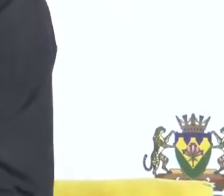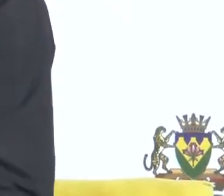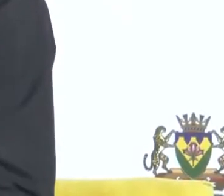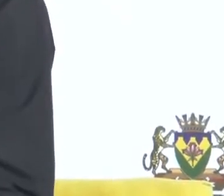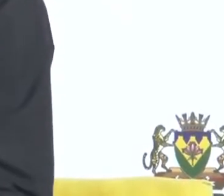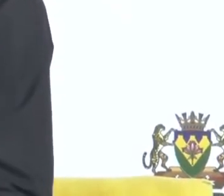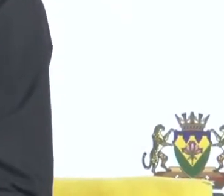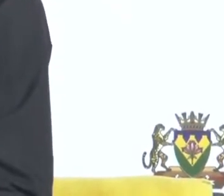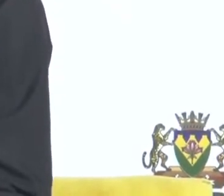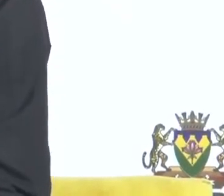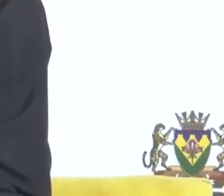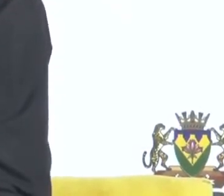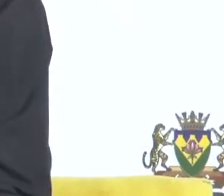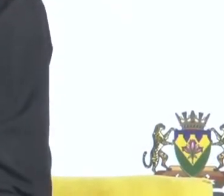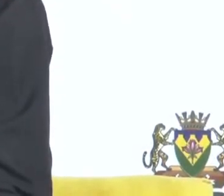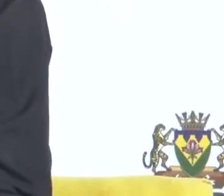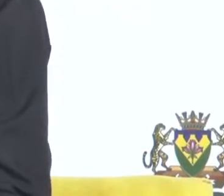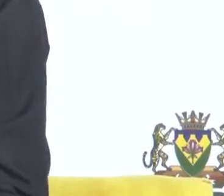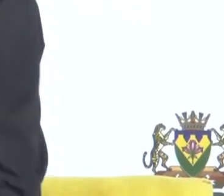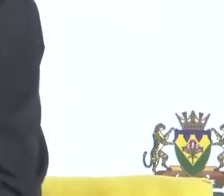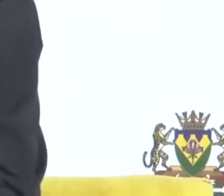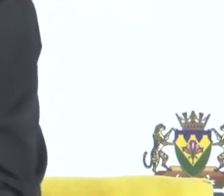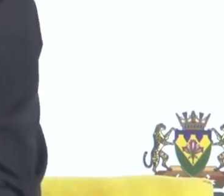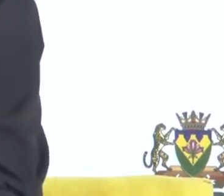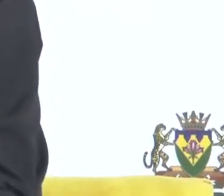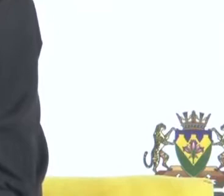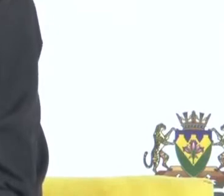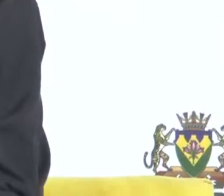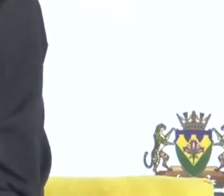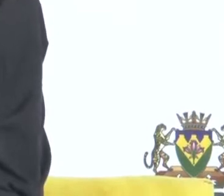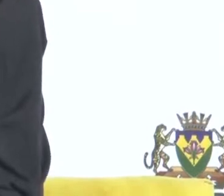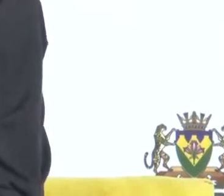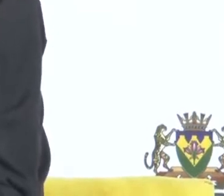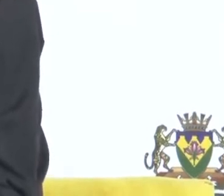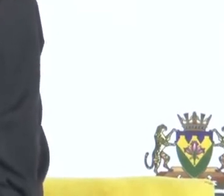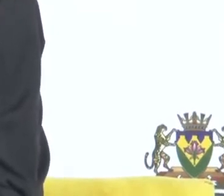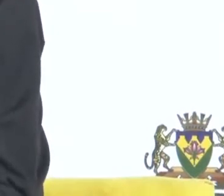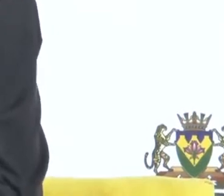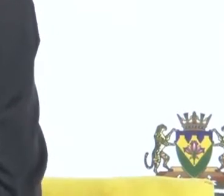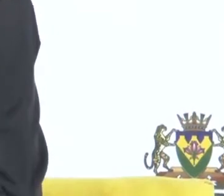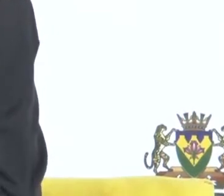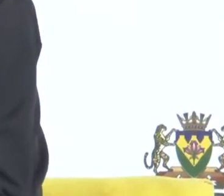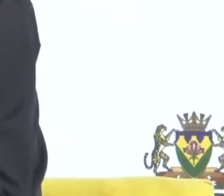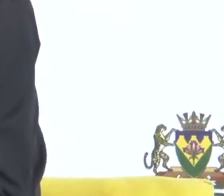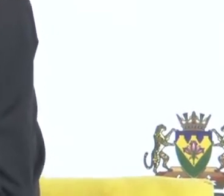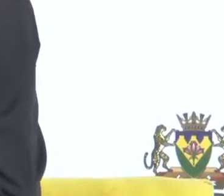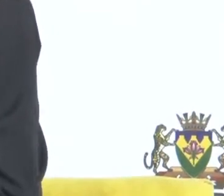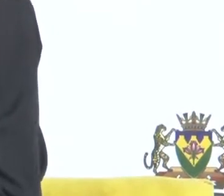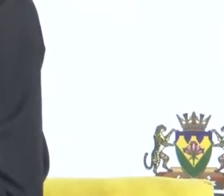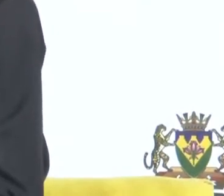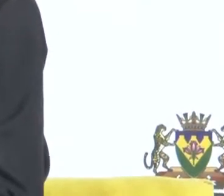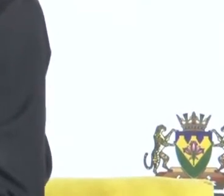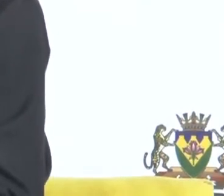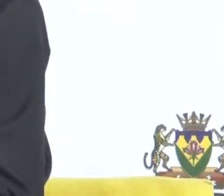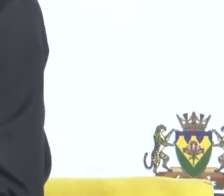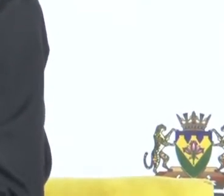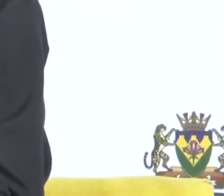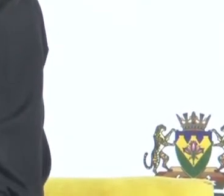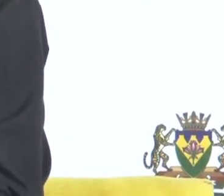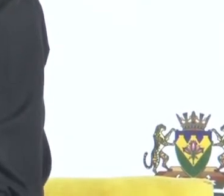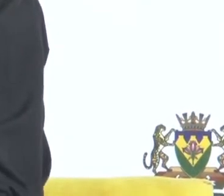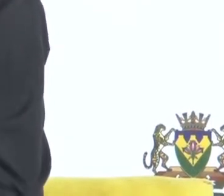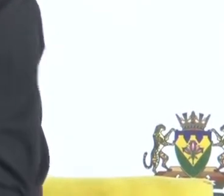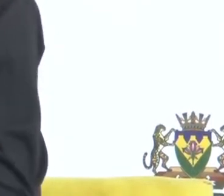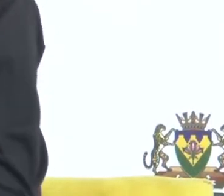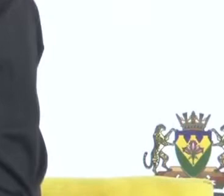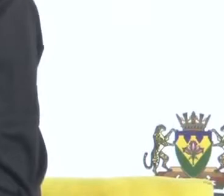opportunities. Now, my question to you, on behalf of all businessmen, out of this budget speech, do you think,